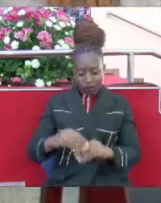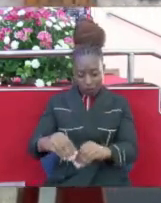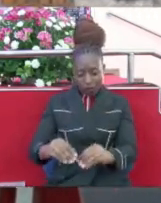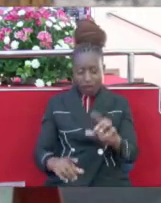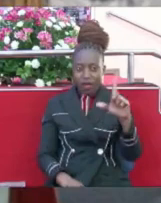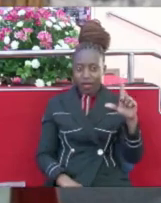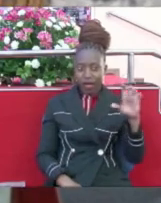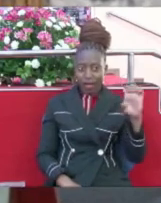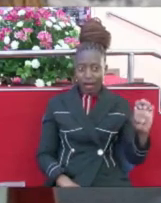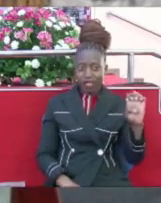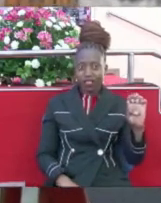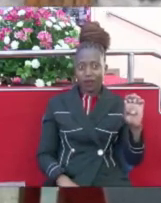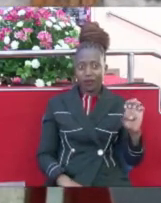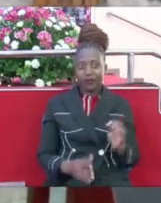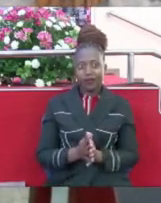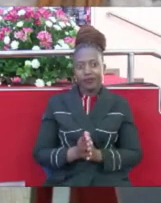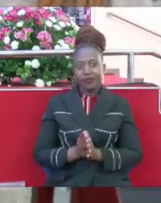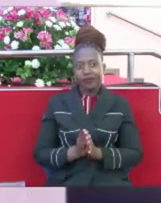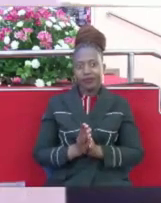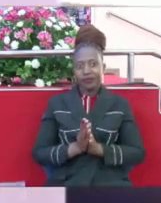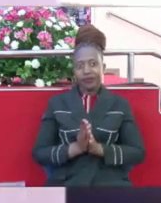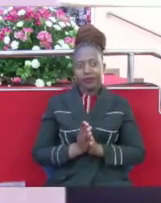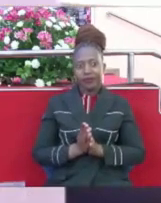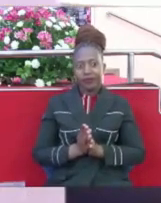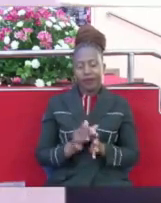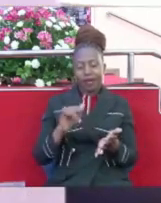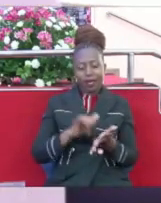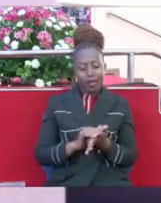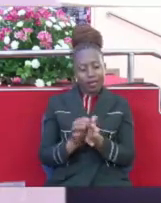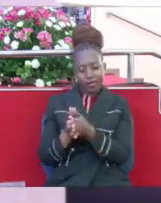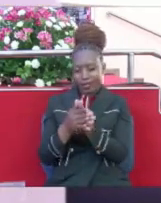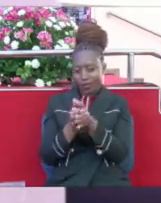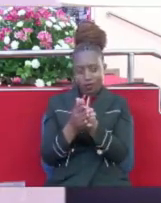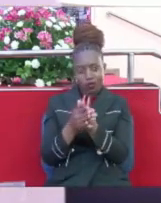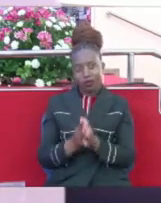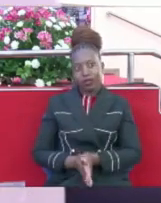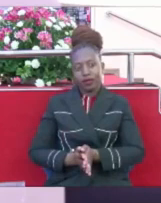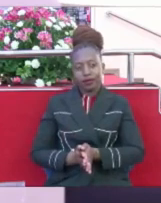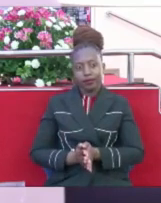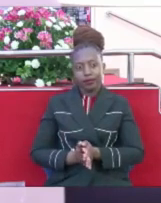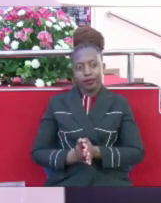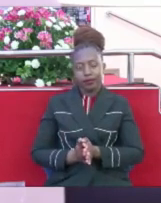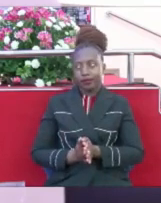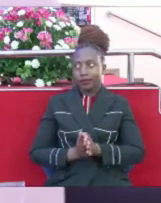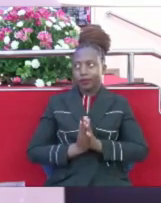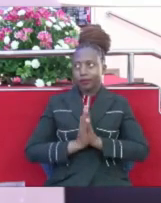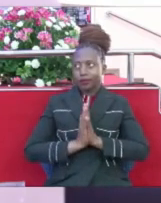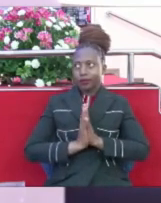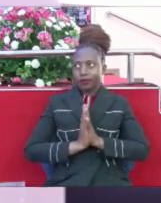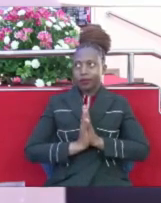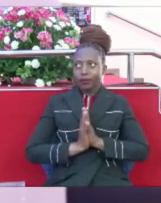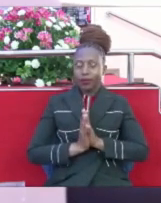akamfuata Elia kila pahali alipoenda. That is the backdrop of the story that we have read today. Hiyo ni sehemu yake simulizi ambayo tumeipata asubuhi. And so he